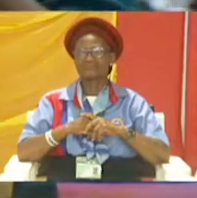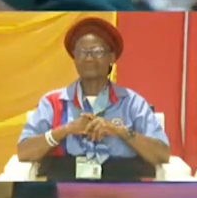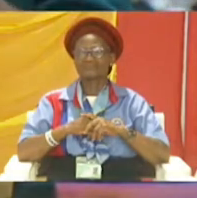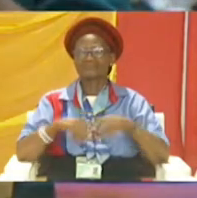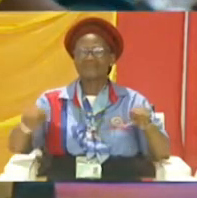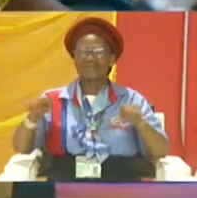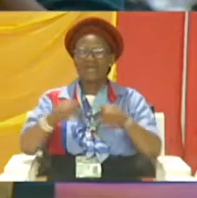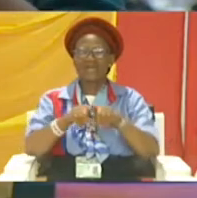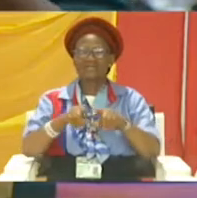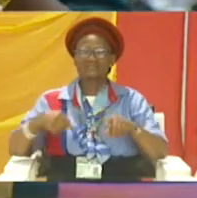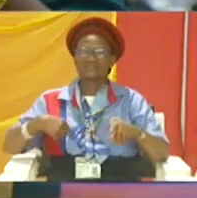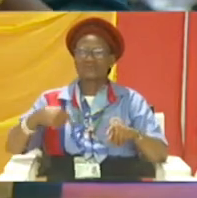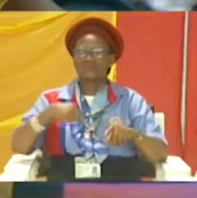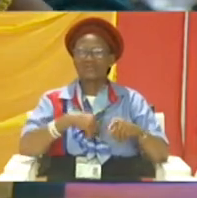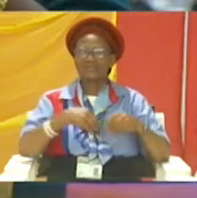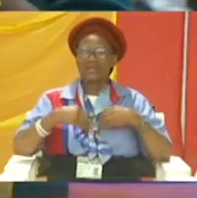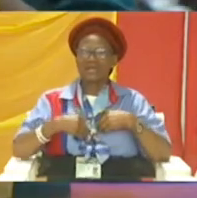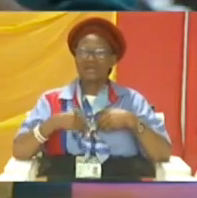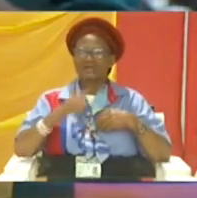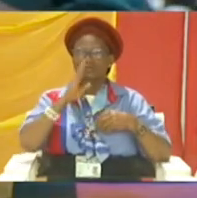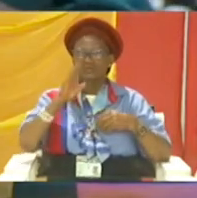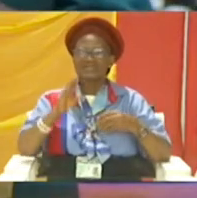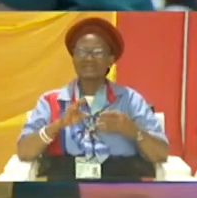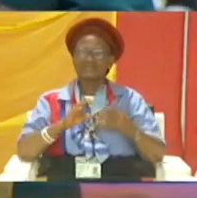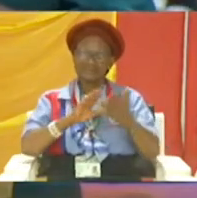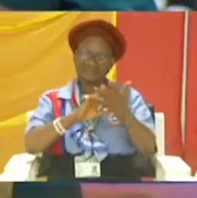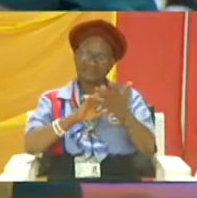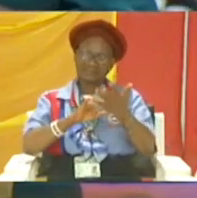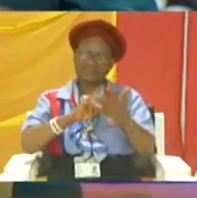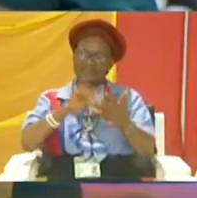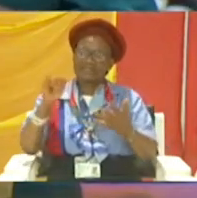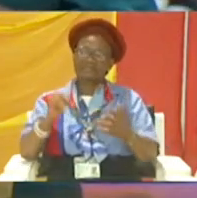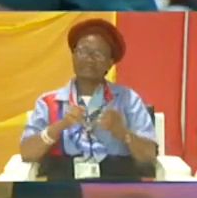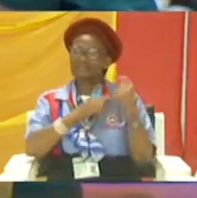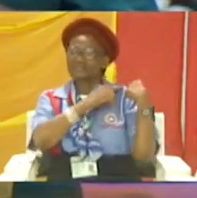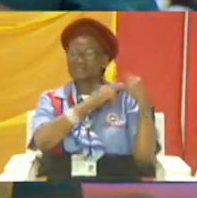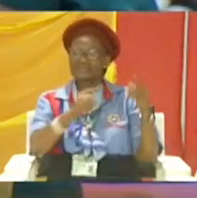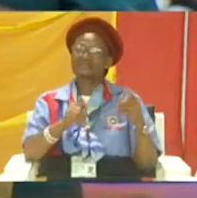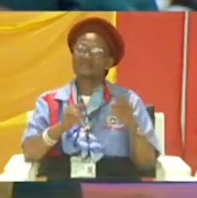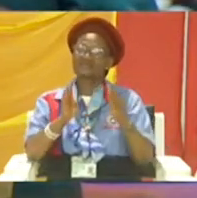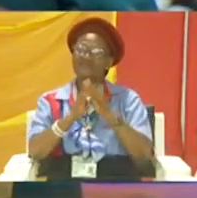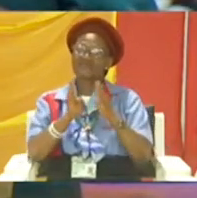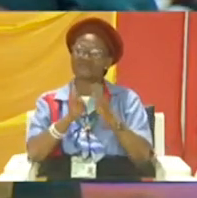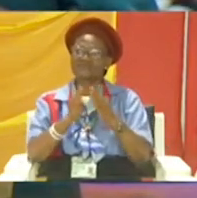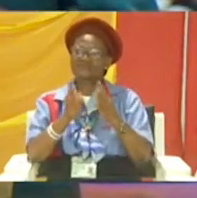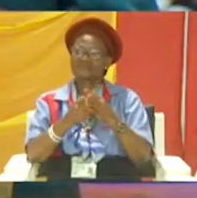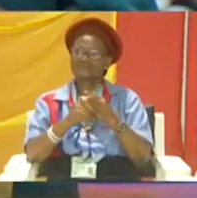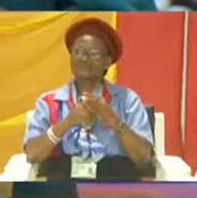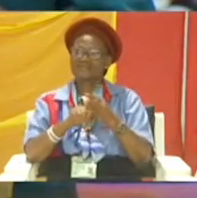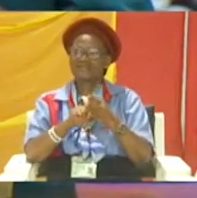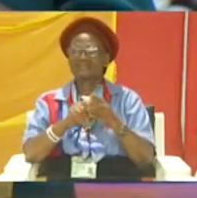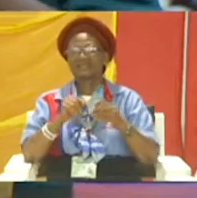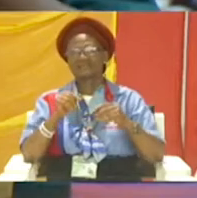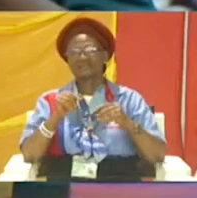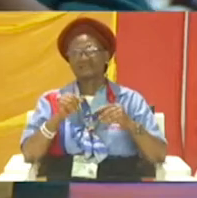As we have been learning since the convention began, bi ati keko lati igba ti ajodun ti bere,